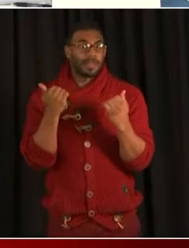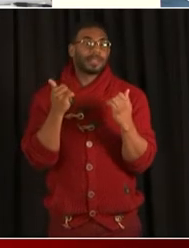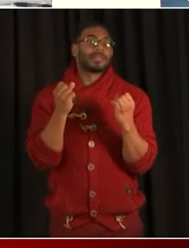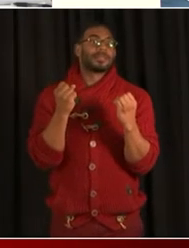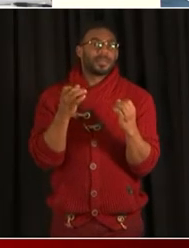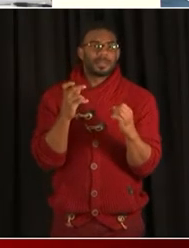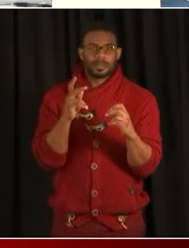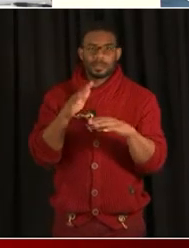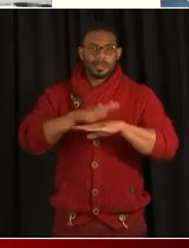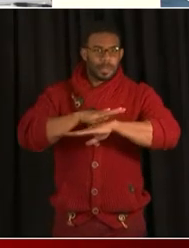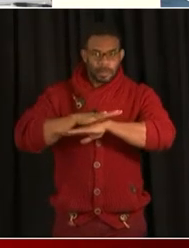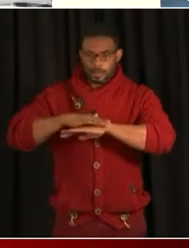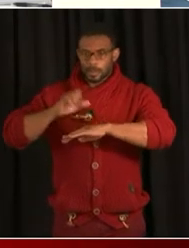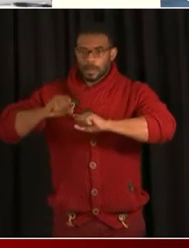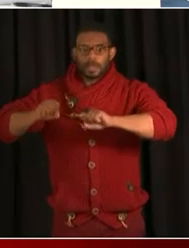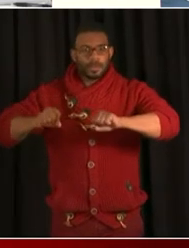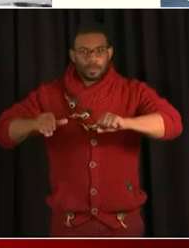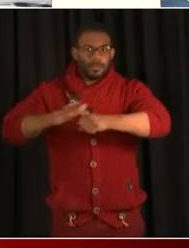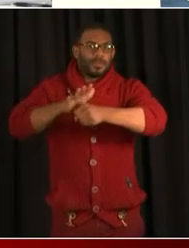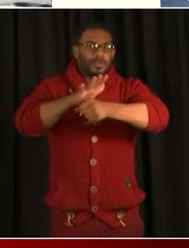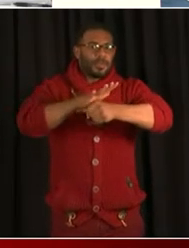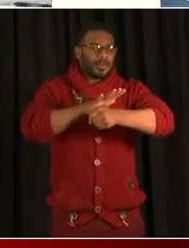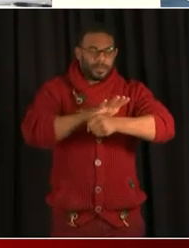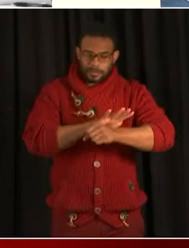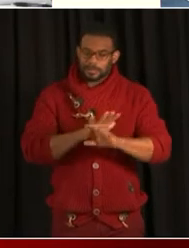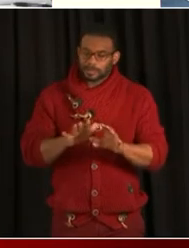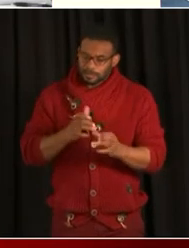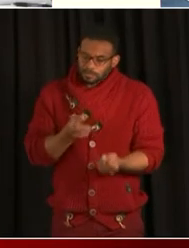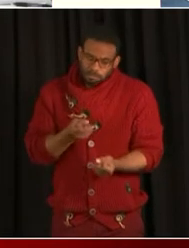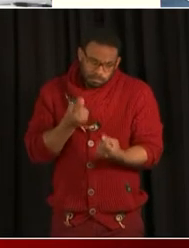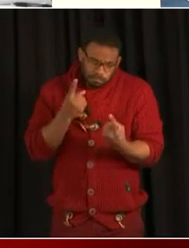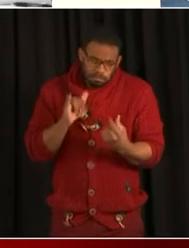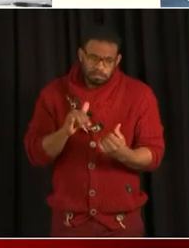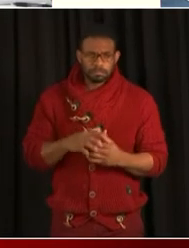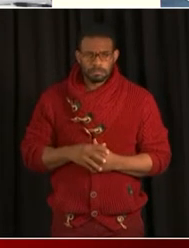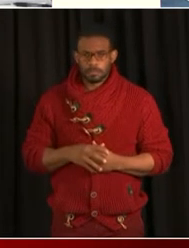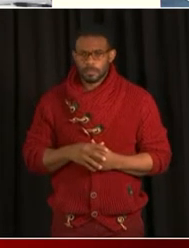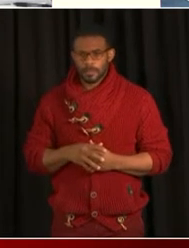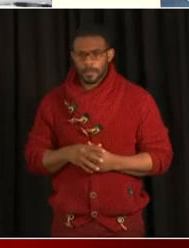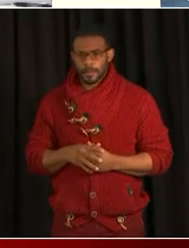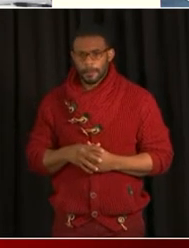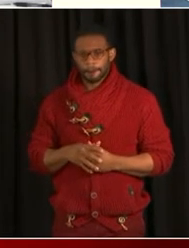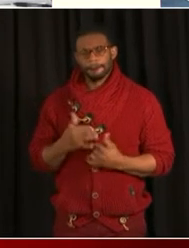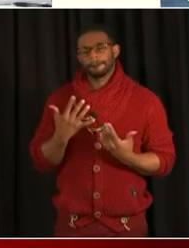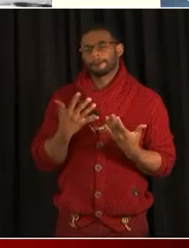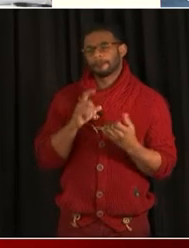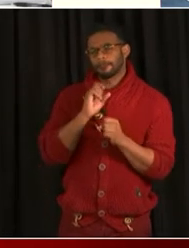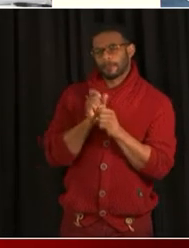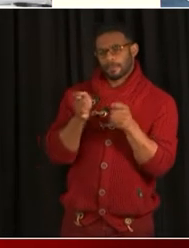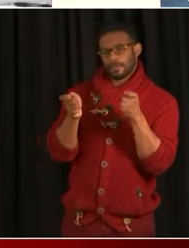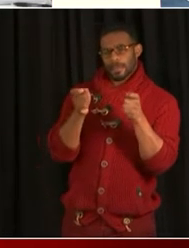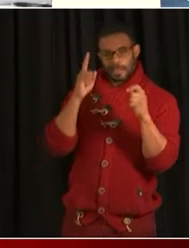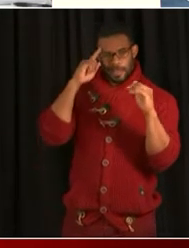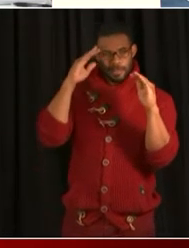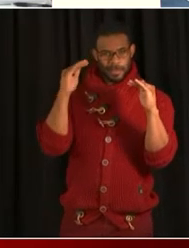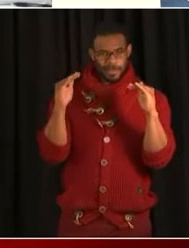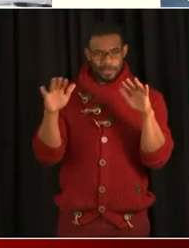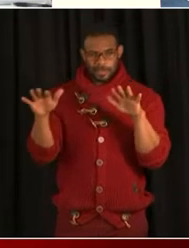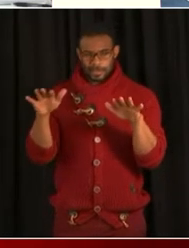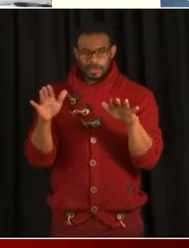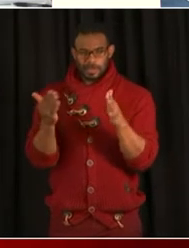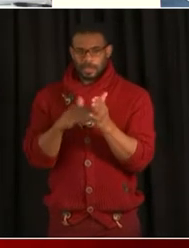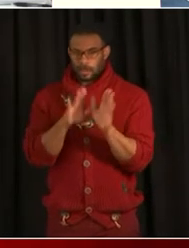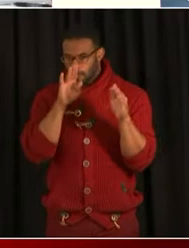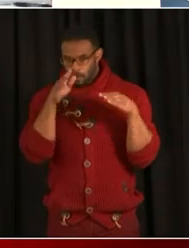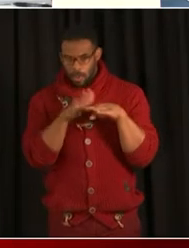have as many, tables as the space allocates for, but we want to really manage expectations